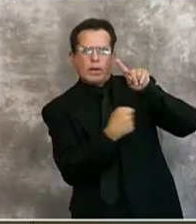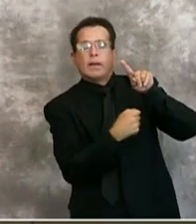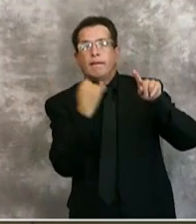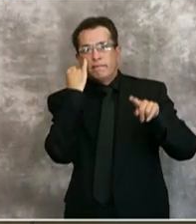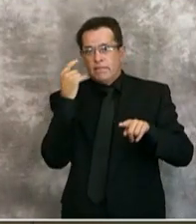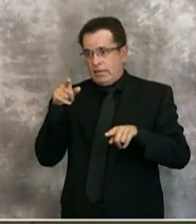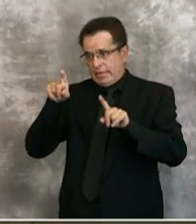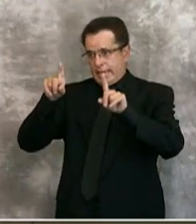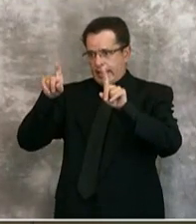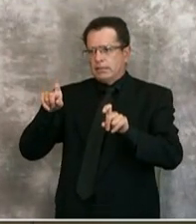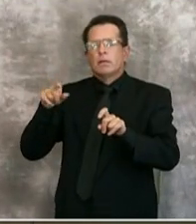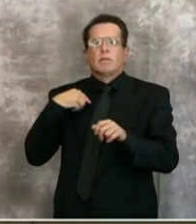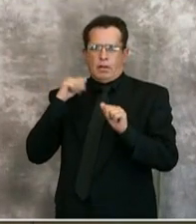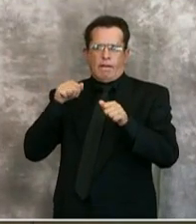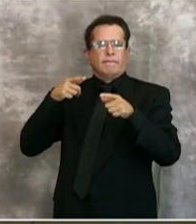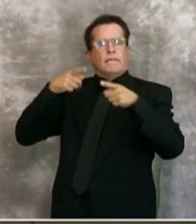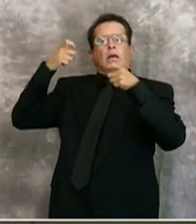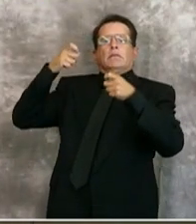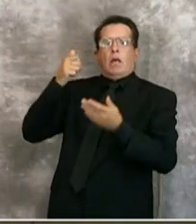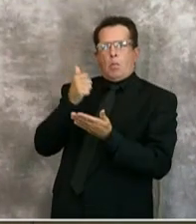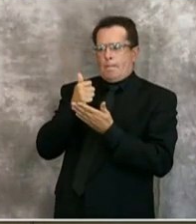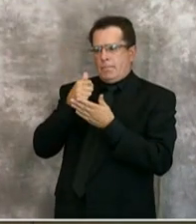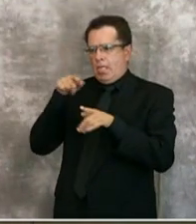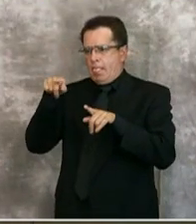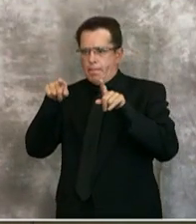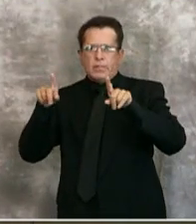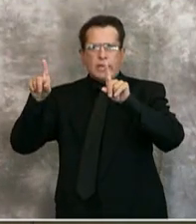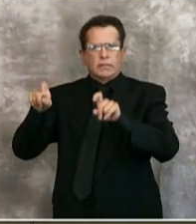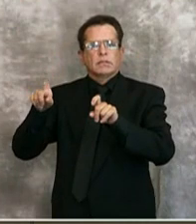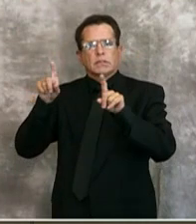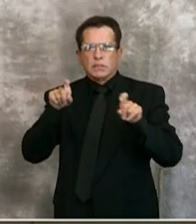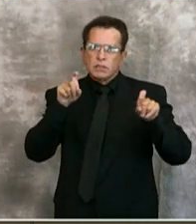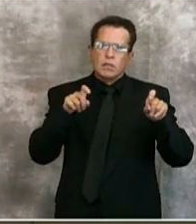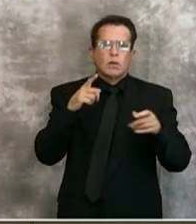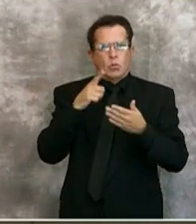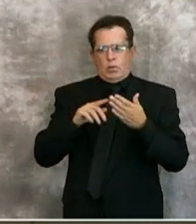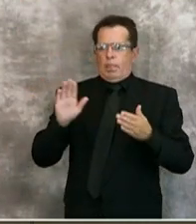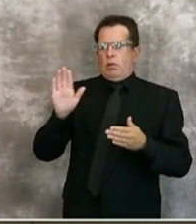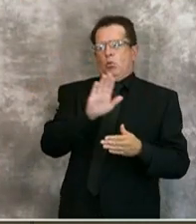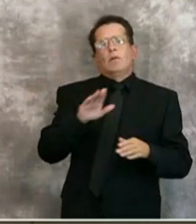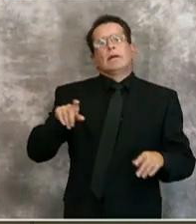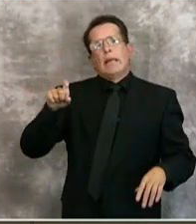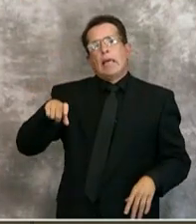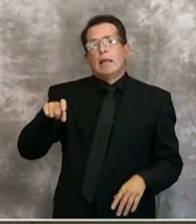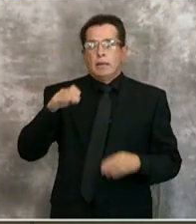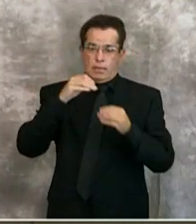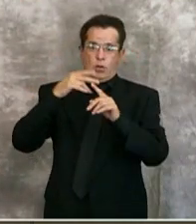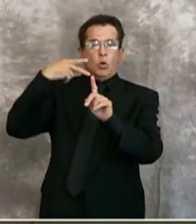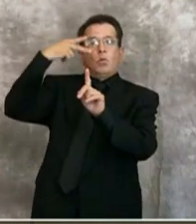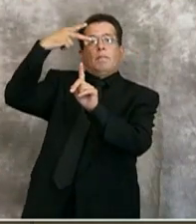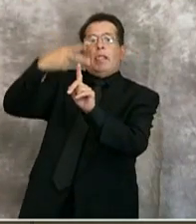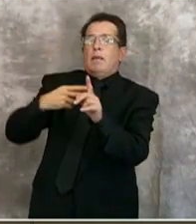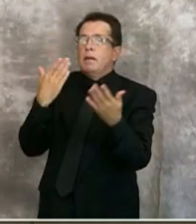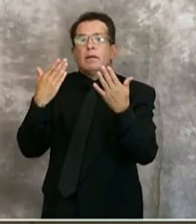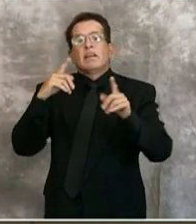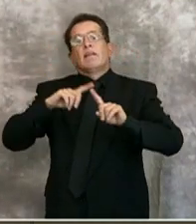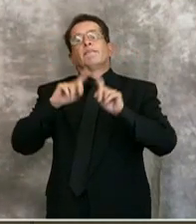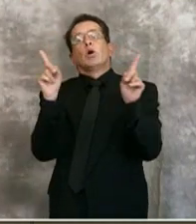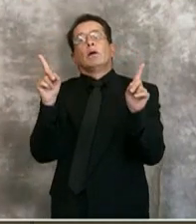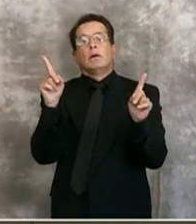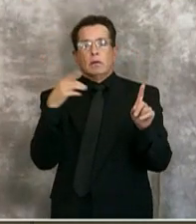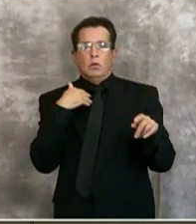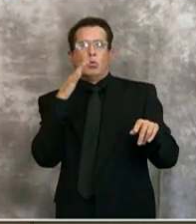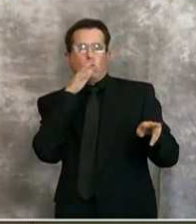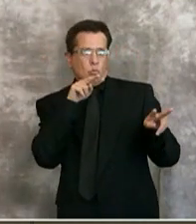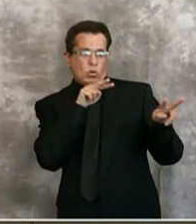tested, they are tested appropriately. So, and in 2 months, we may have to change courses again based on the